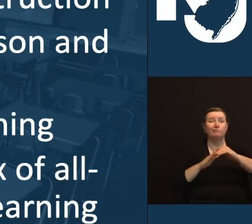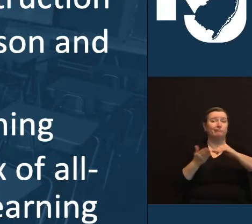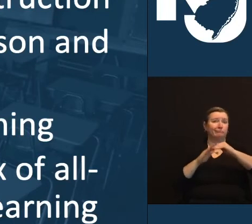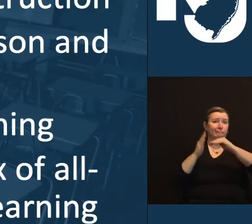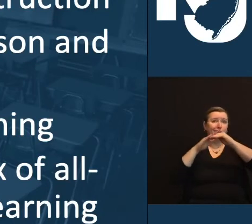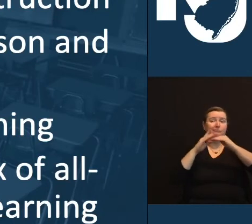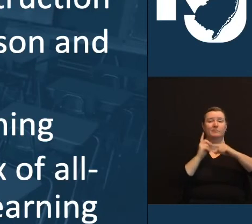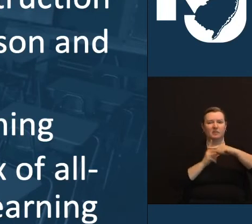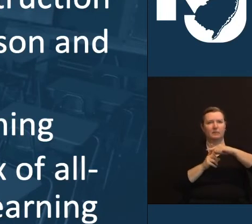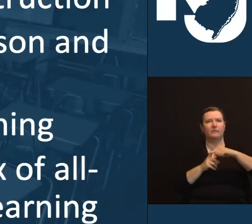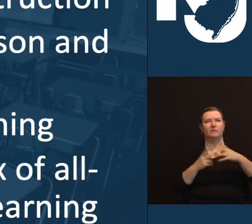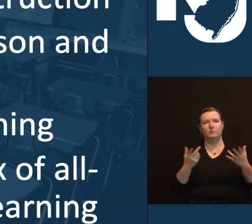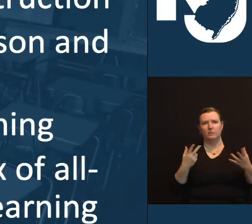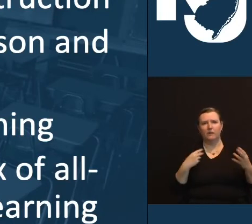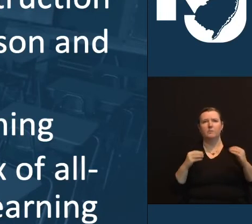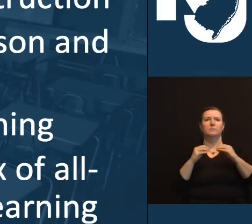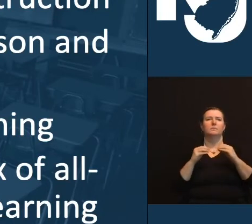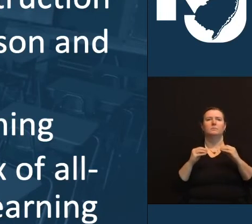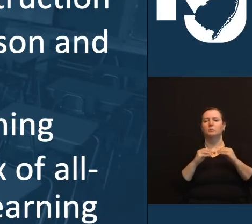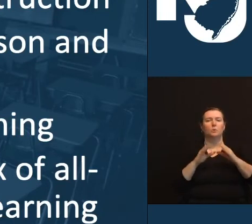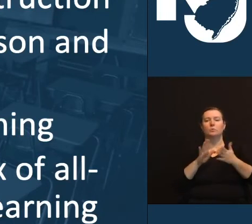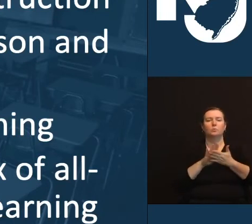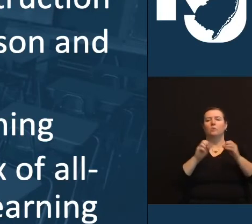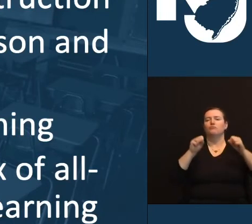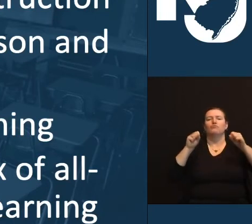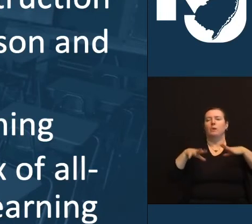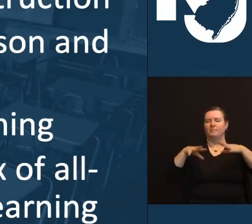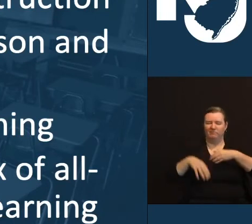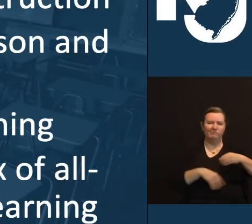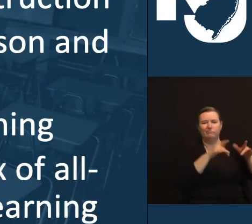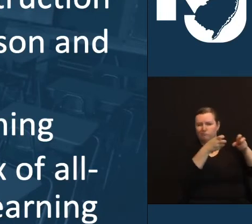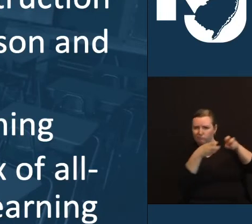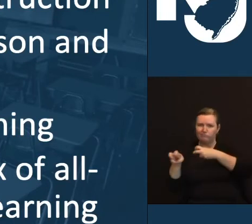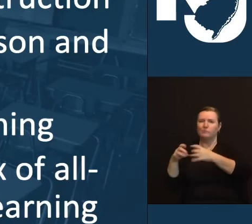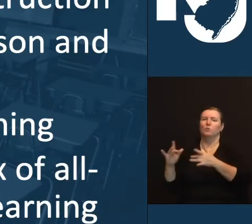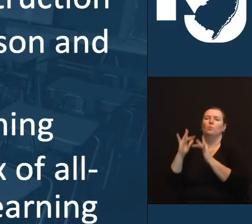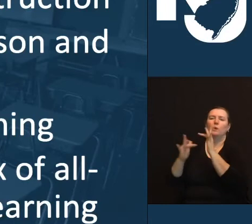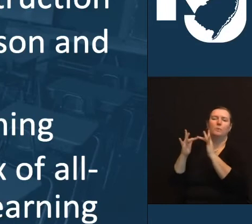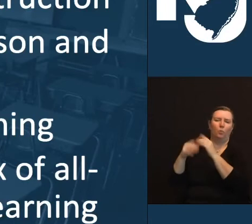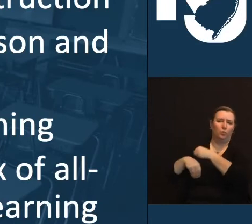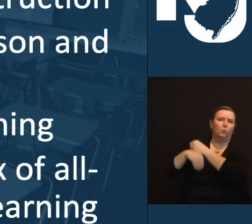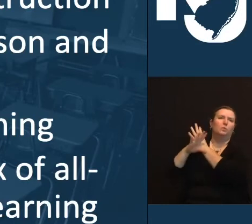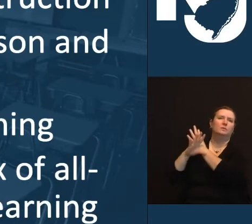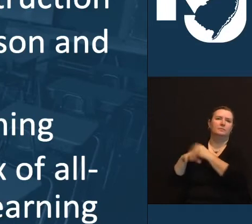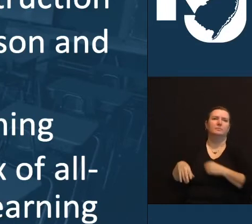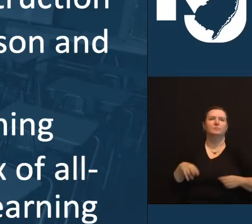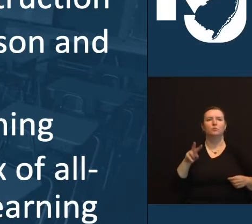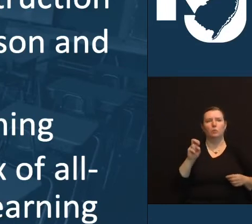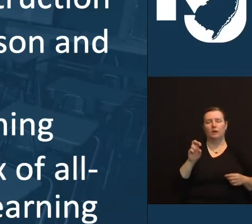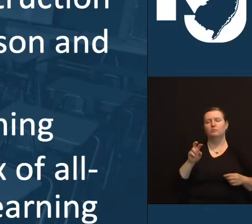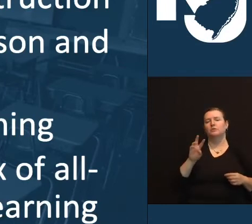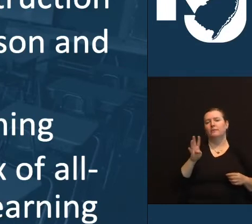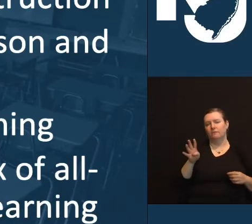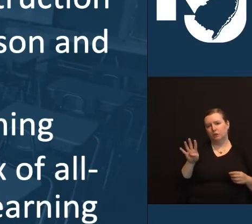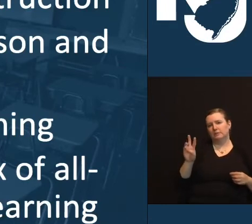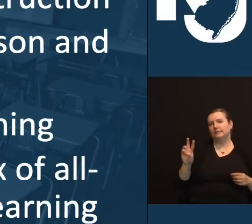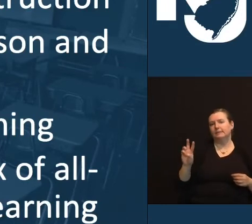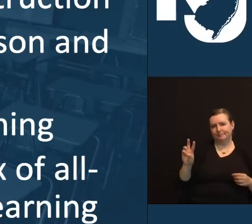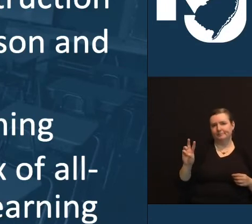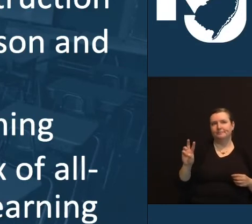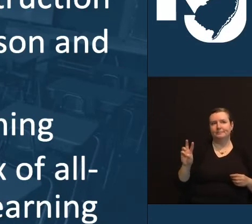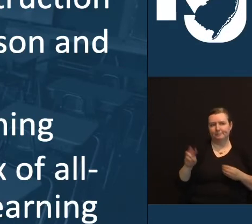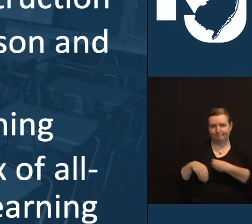seen an increase in the number of schools moving to all remote learning. That number is now at 246. Another 38 districts, and that's about